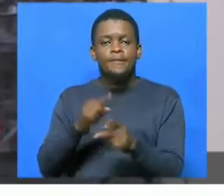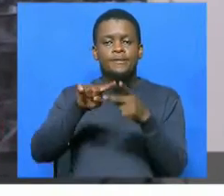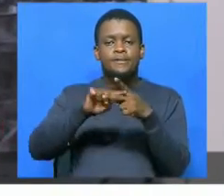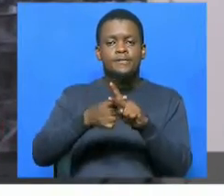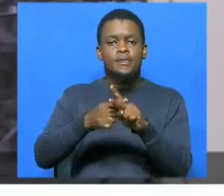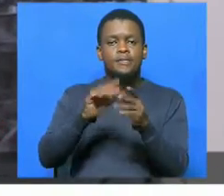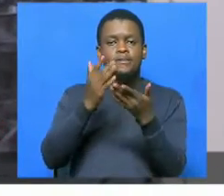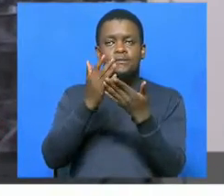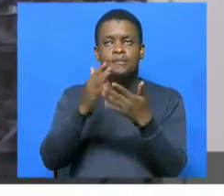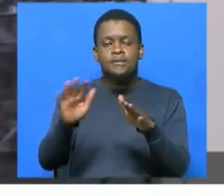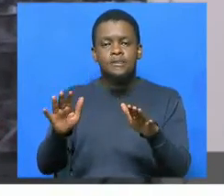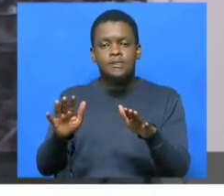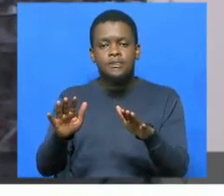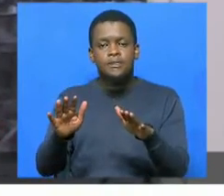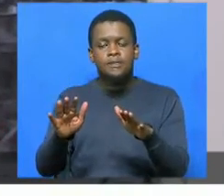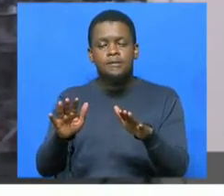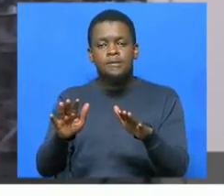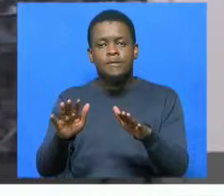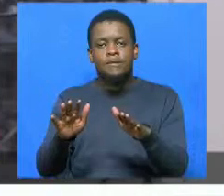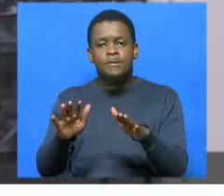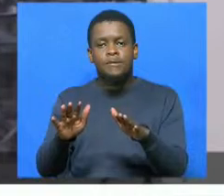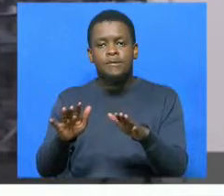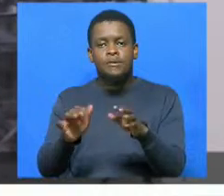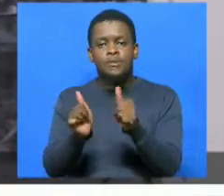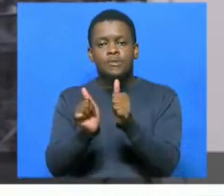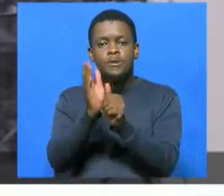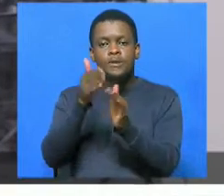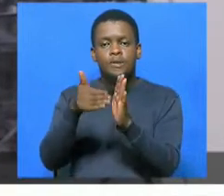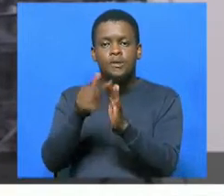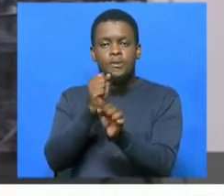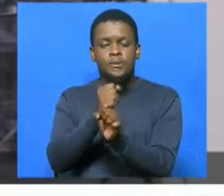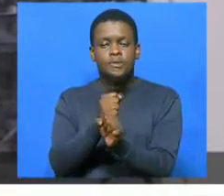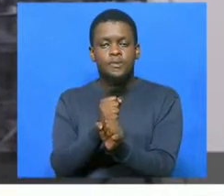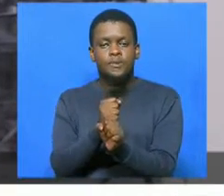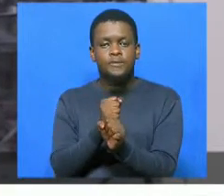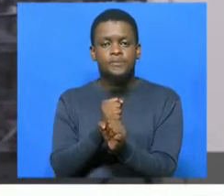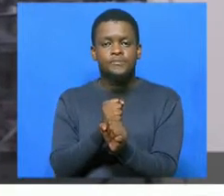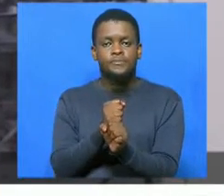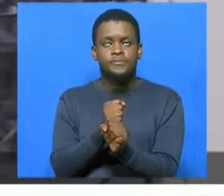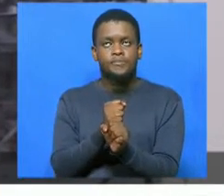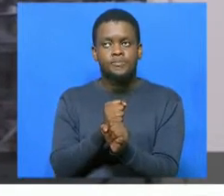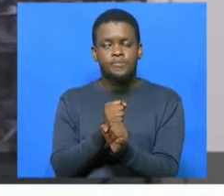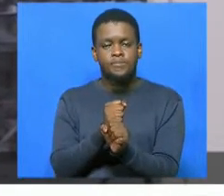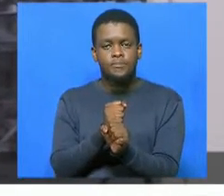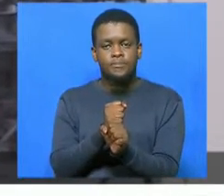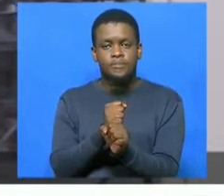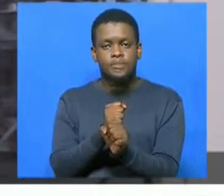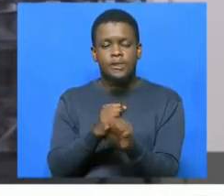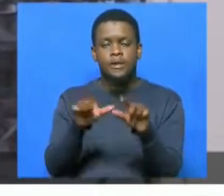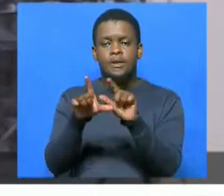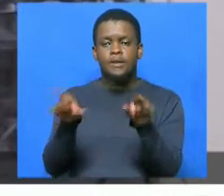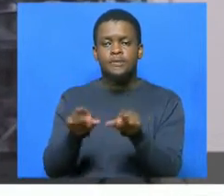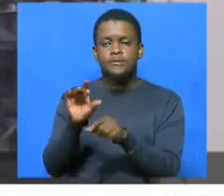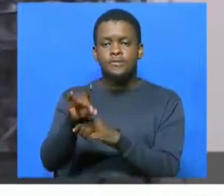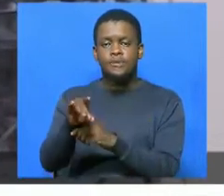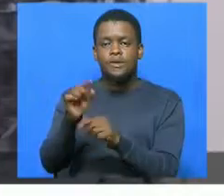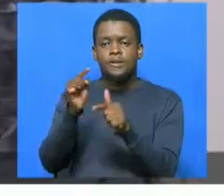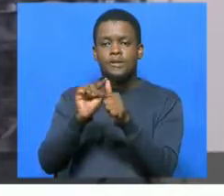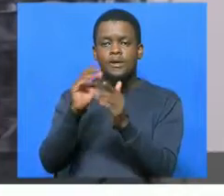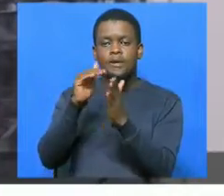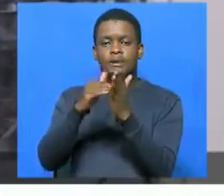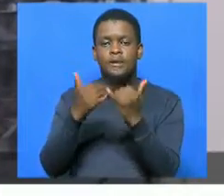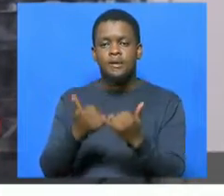have started land expropriation, land identification, and we have